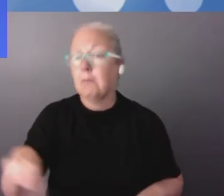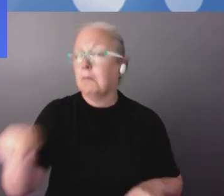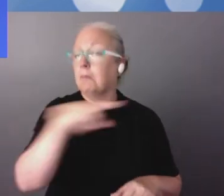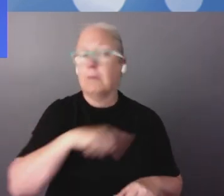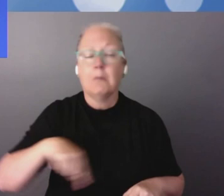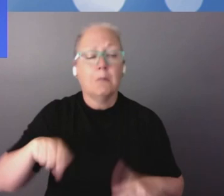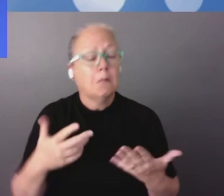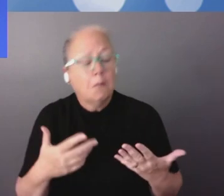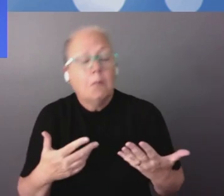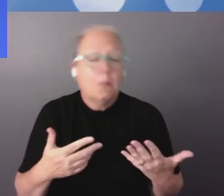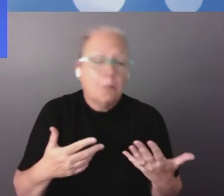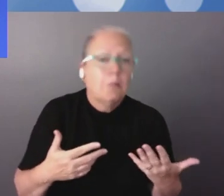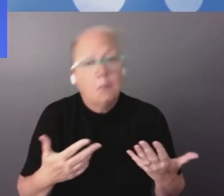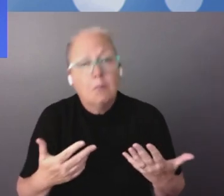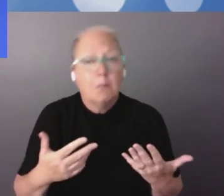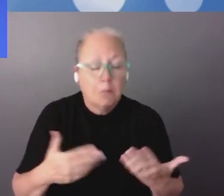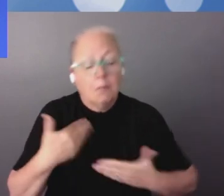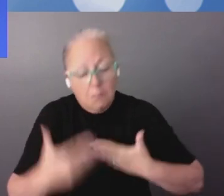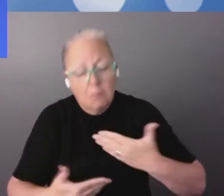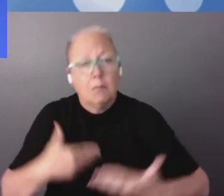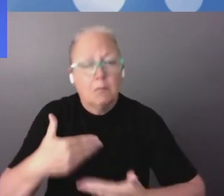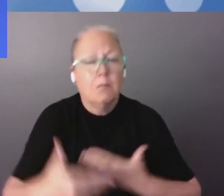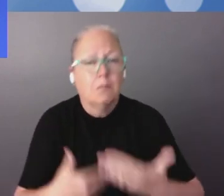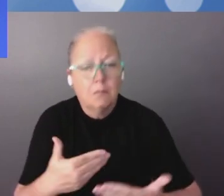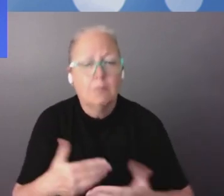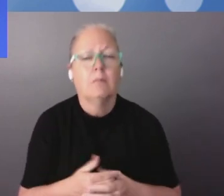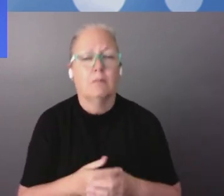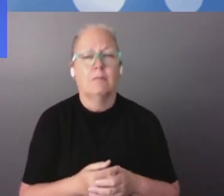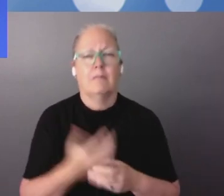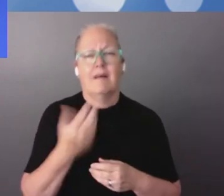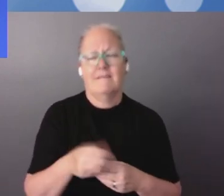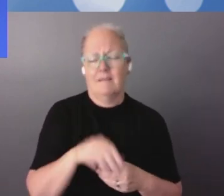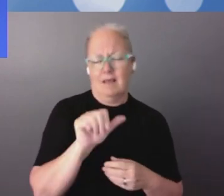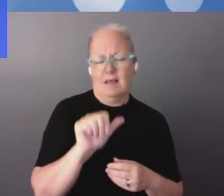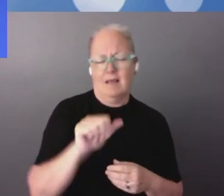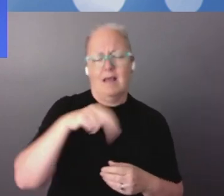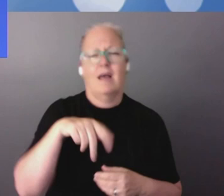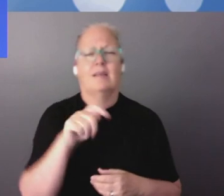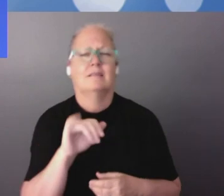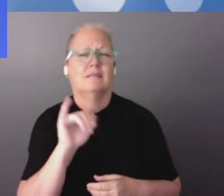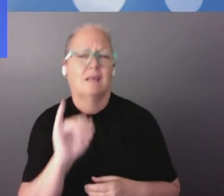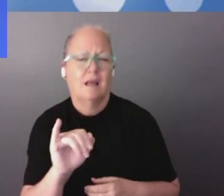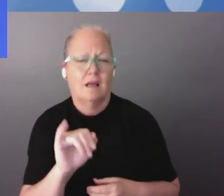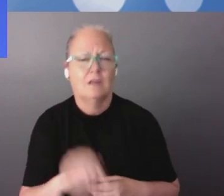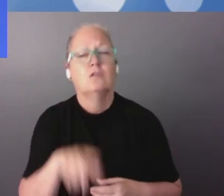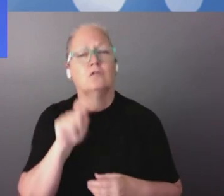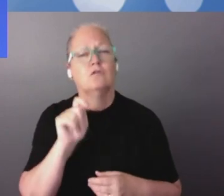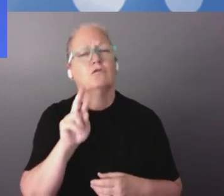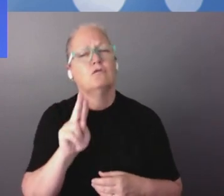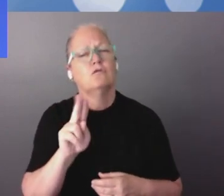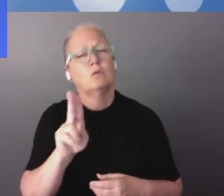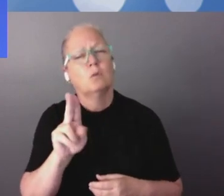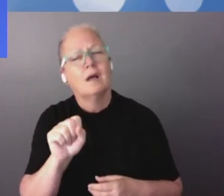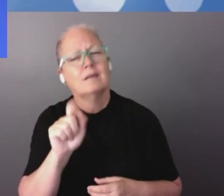by appointing antitrust organizations. But today we are facing global